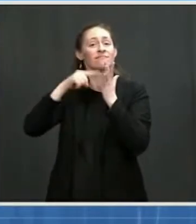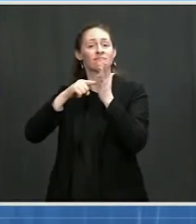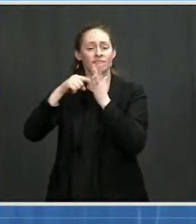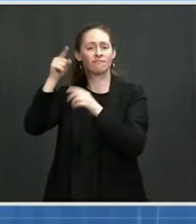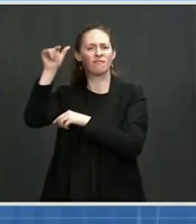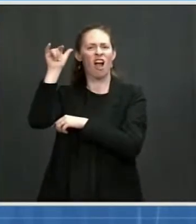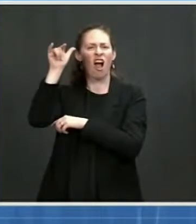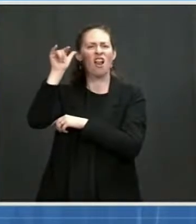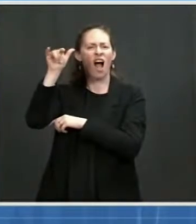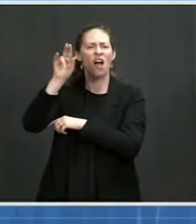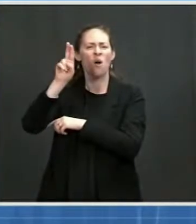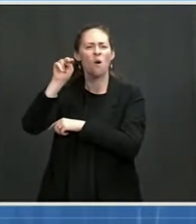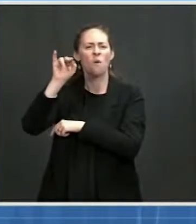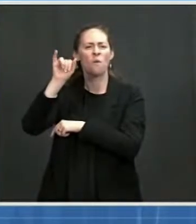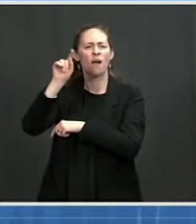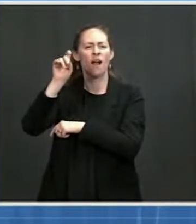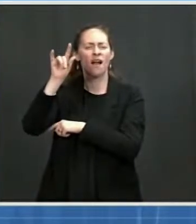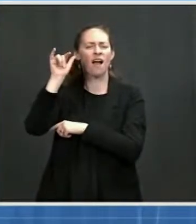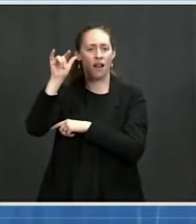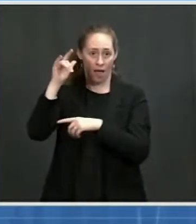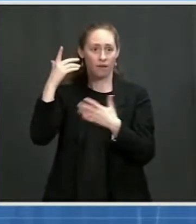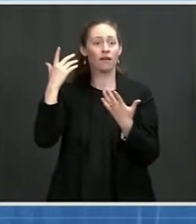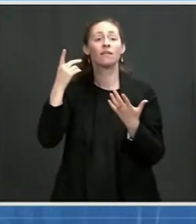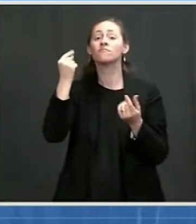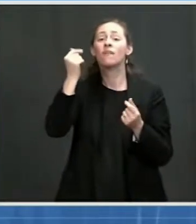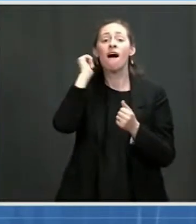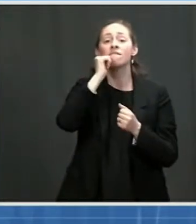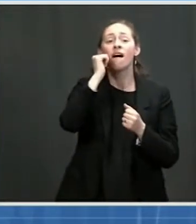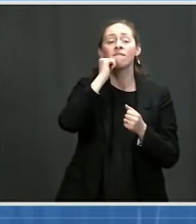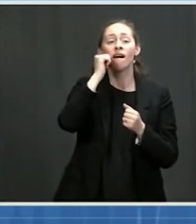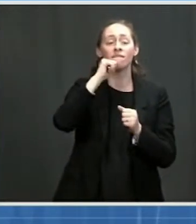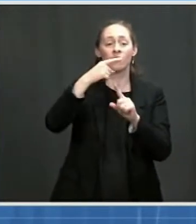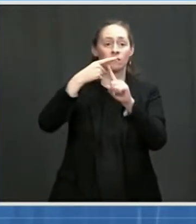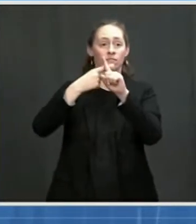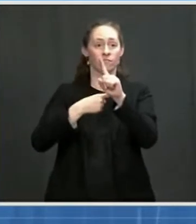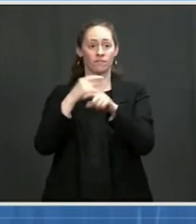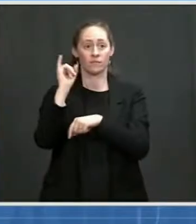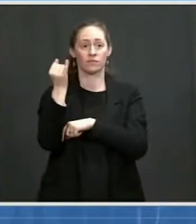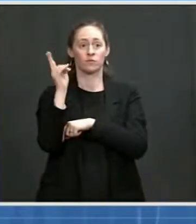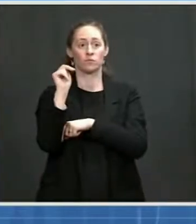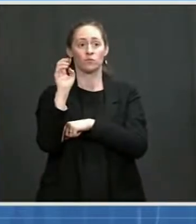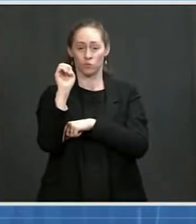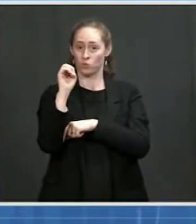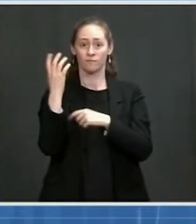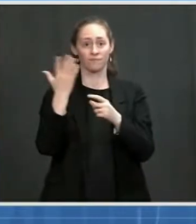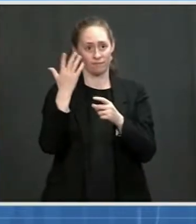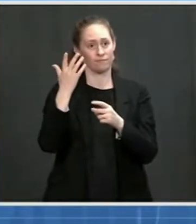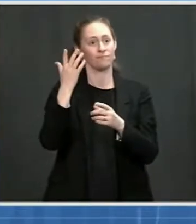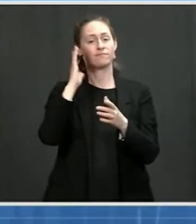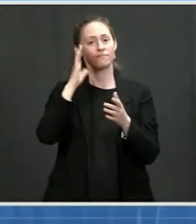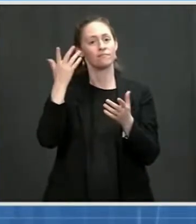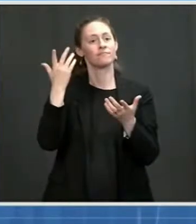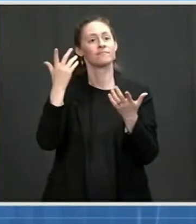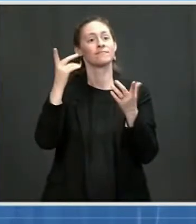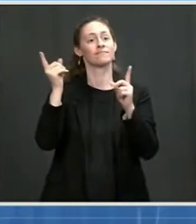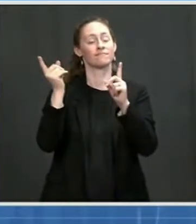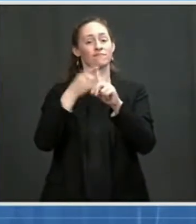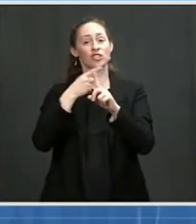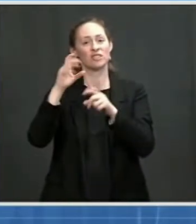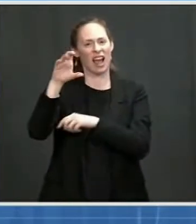June, they're giving away 2 round-trip first-class tickets to anywhere in the world if you are